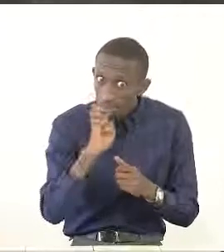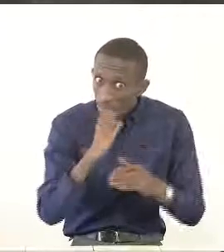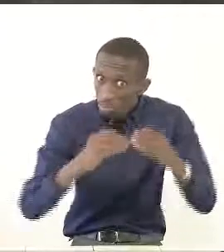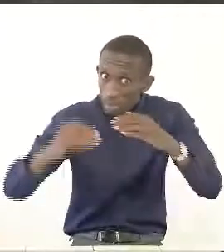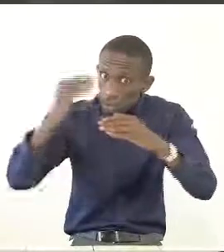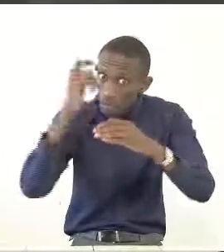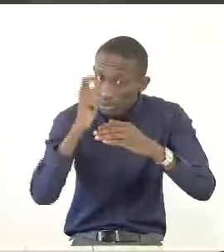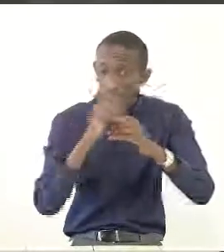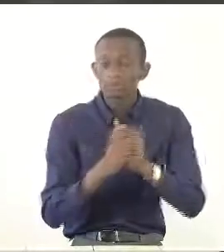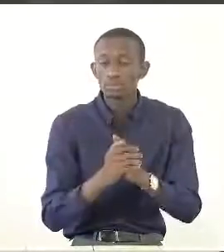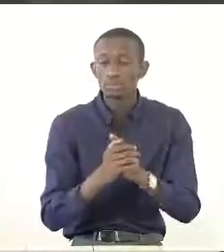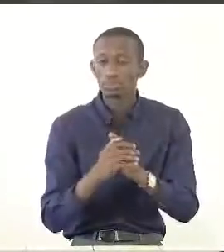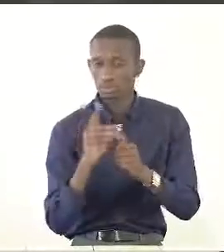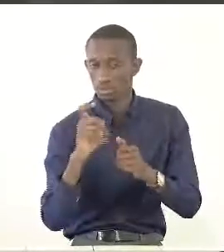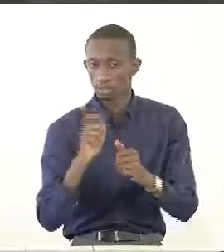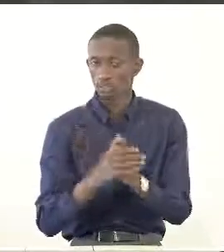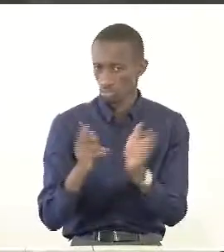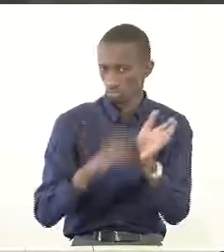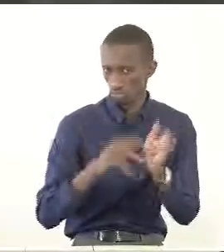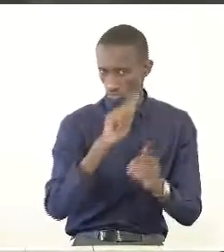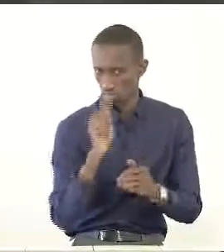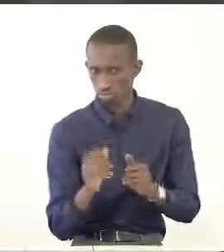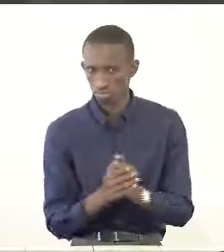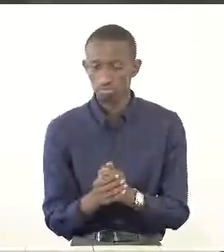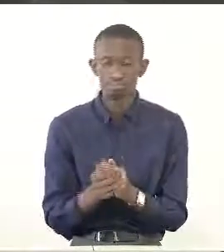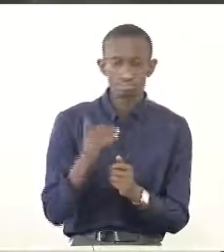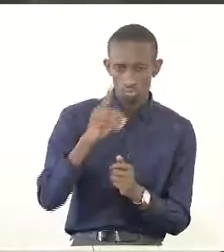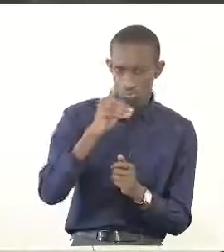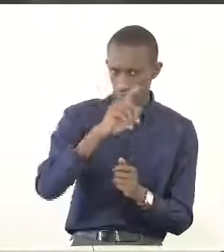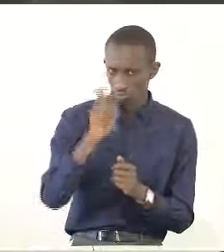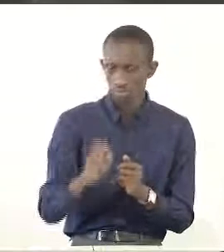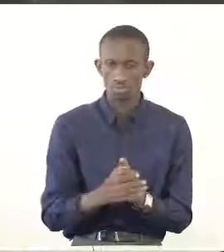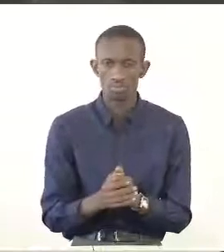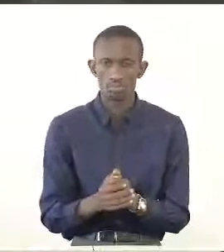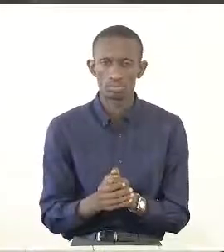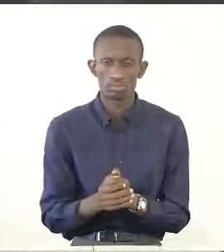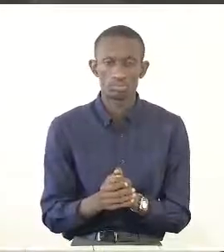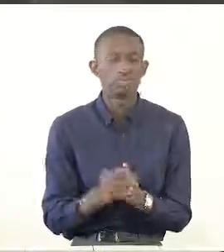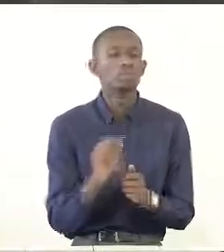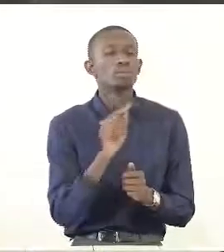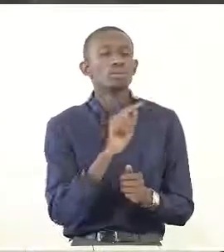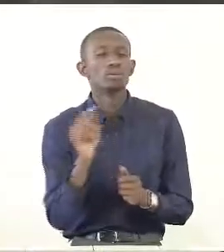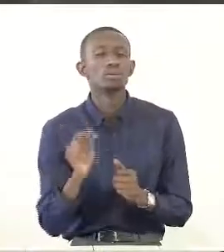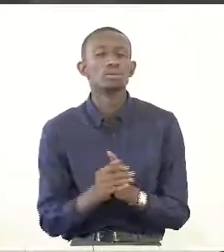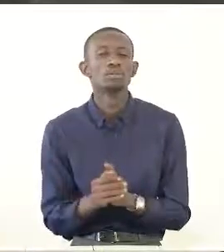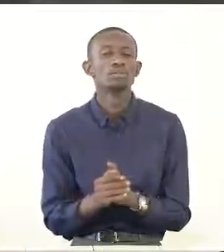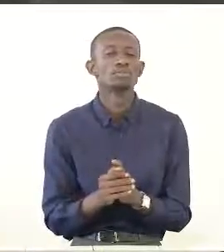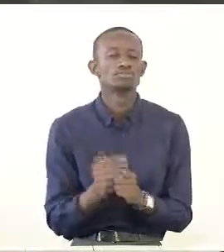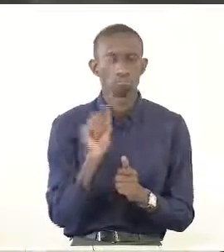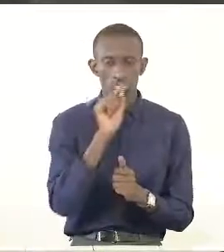dx equals dz. It is this one. So dz divided by